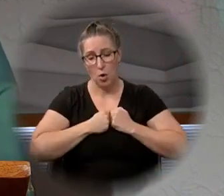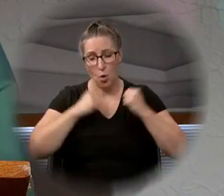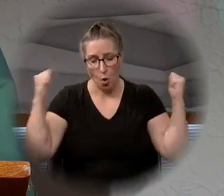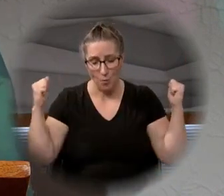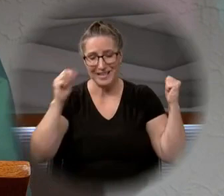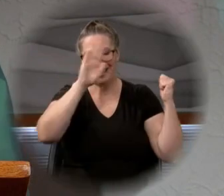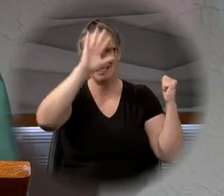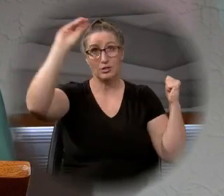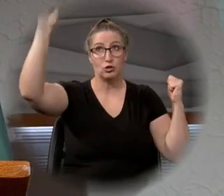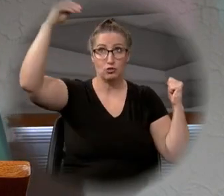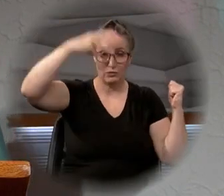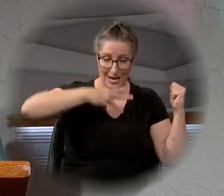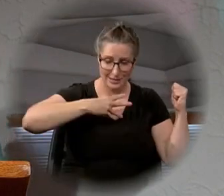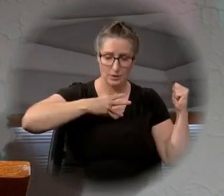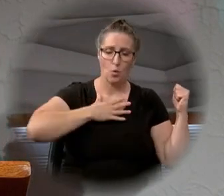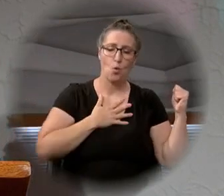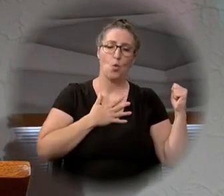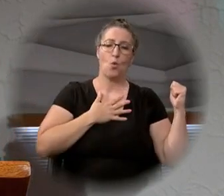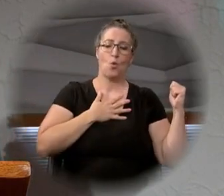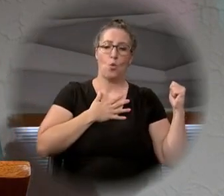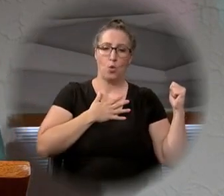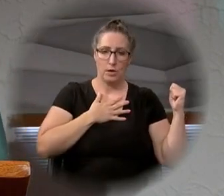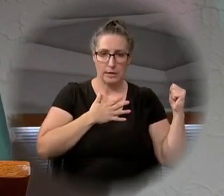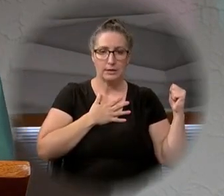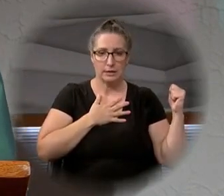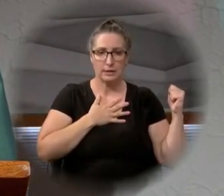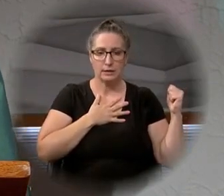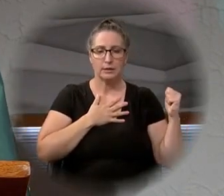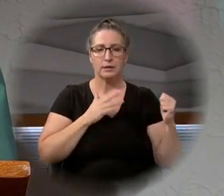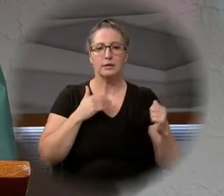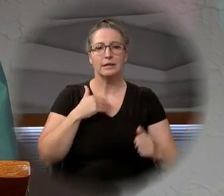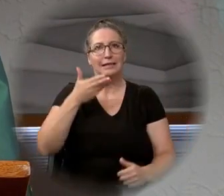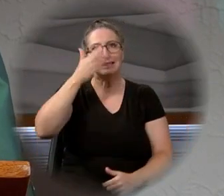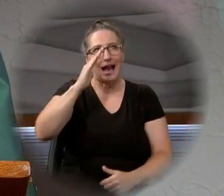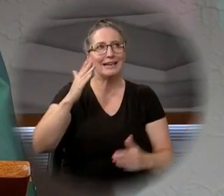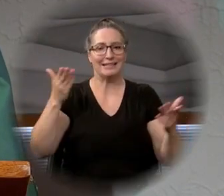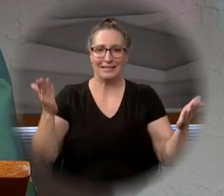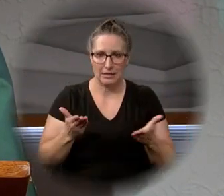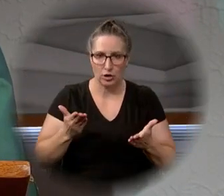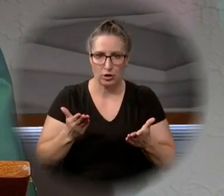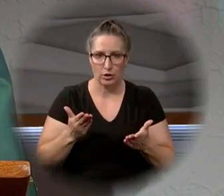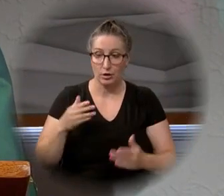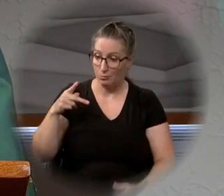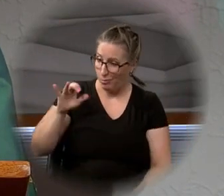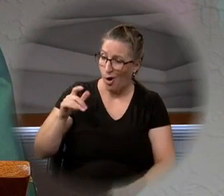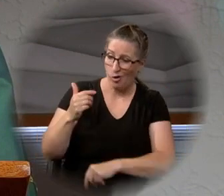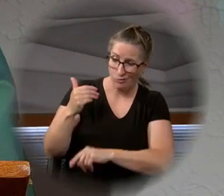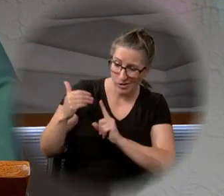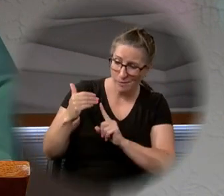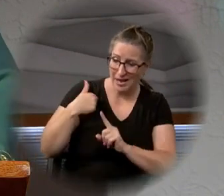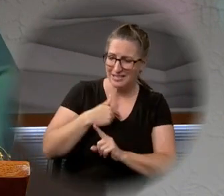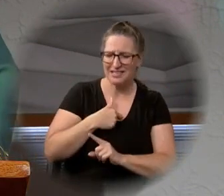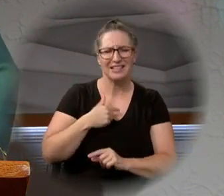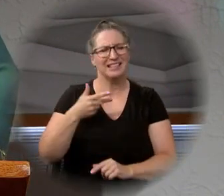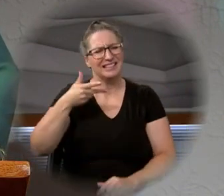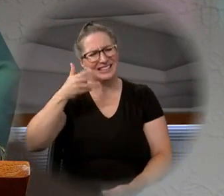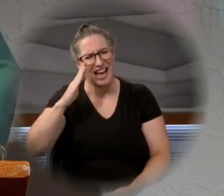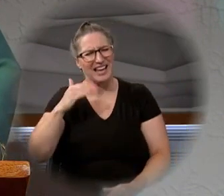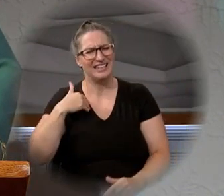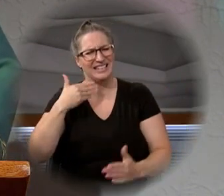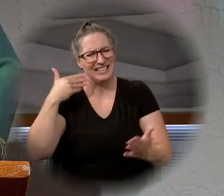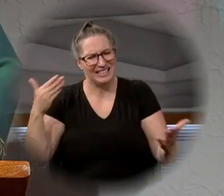God's grace. And so God is present, as St. Paul reminds us, in all things, in our